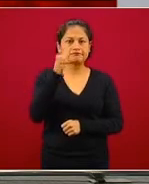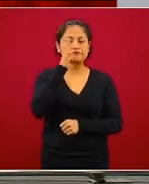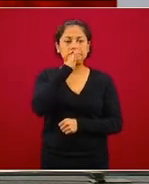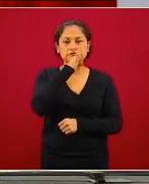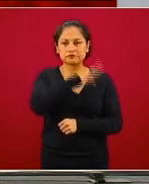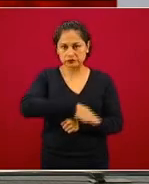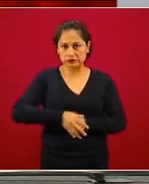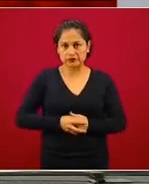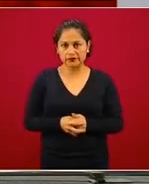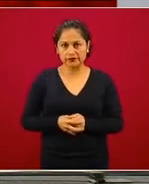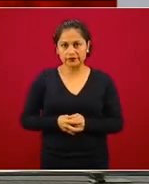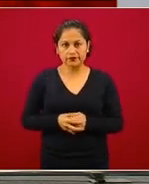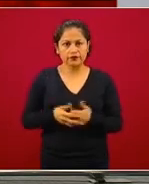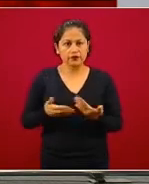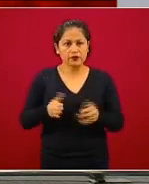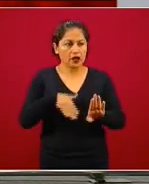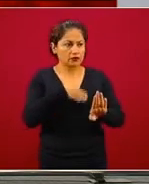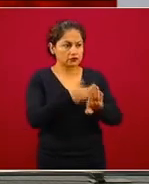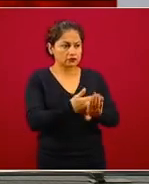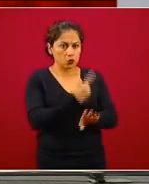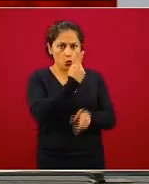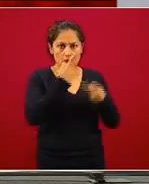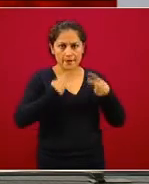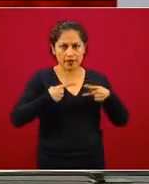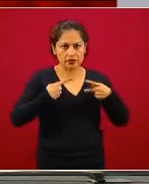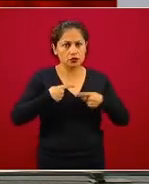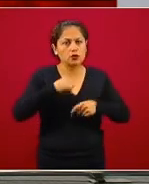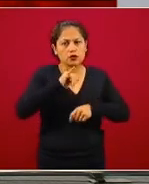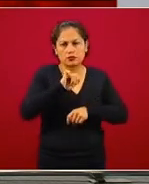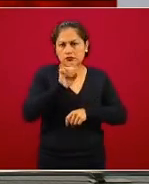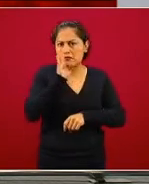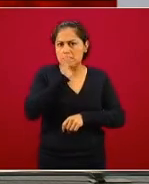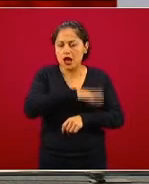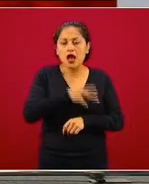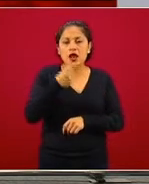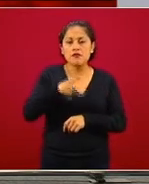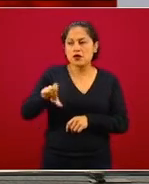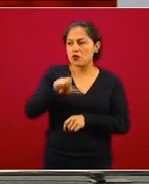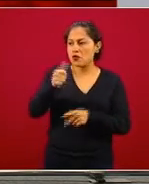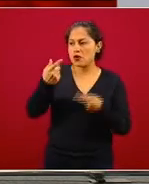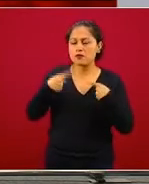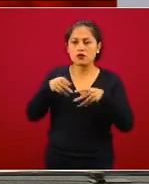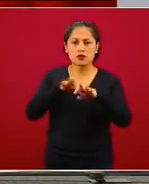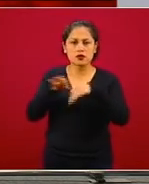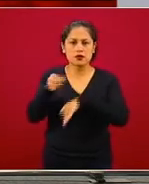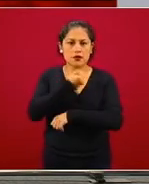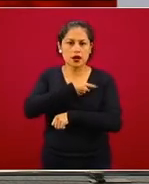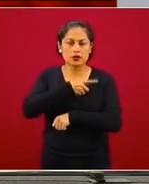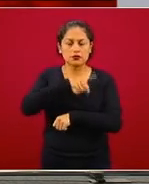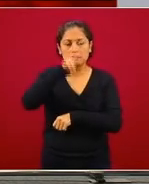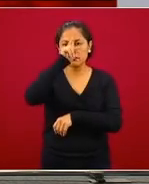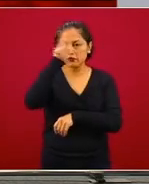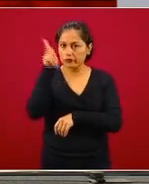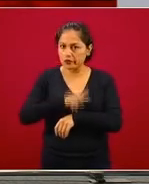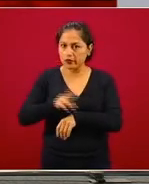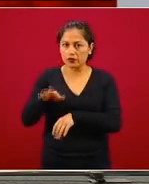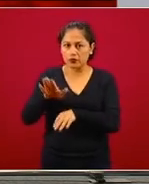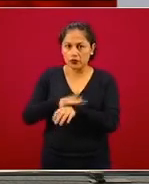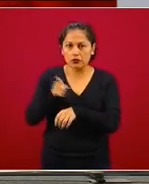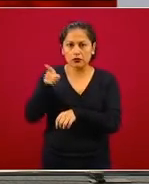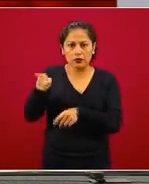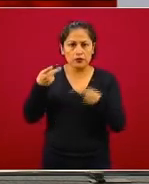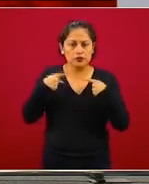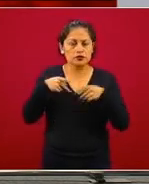weeks ago, hacia cualquier we saw persona, this pero en este caso en sustained particular, pattern estaba of numbers asociado of con la cases going condición up, de up, ser up, up. trabajadora o And we trabajador de la saw salud. that